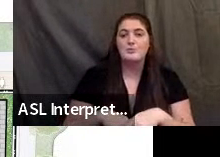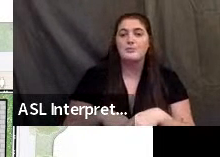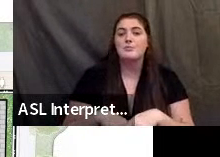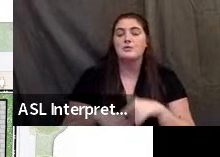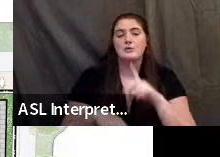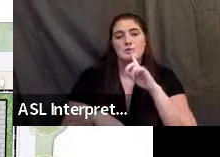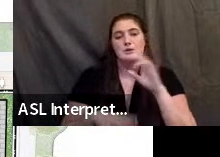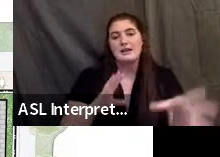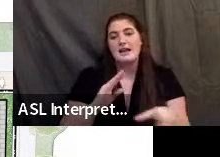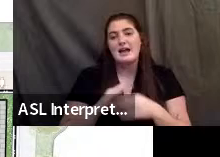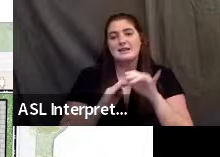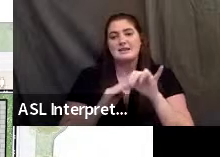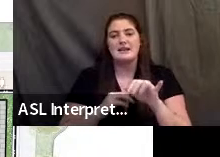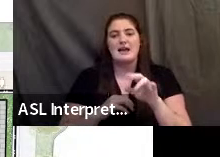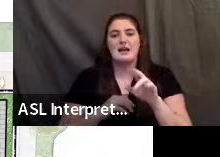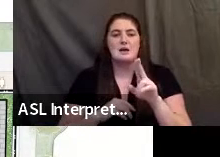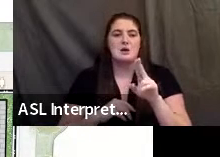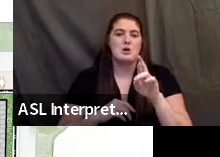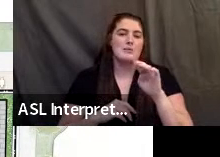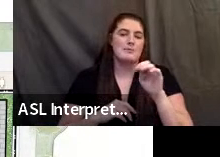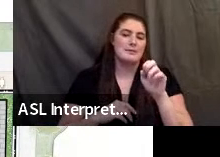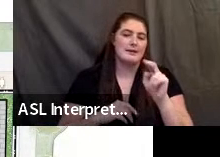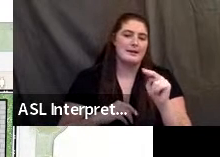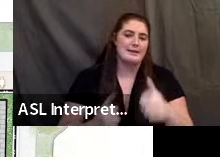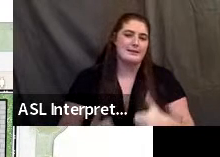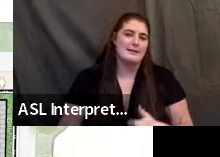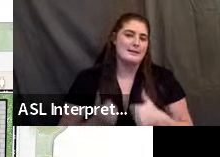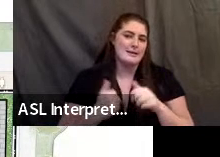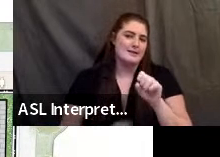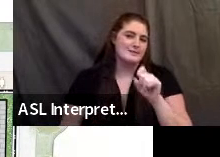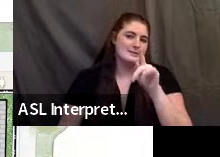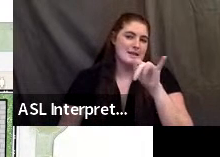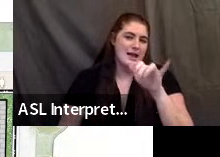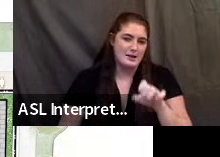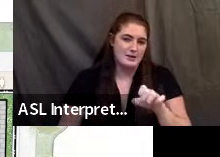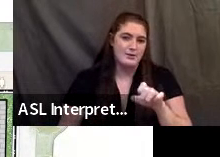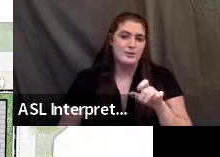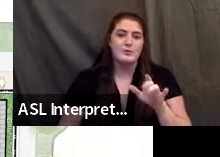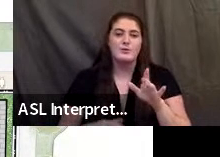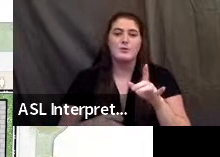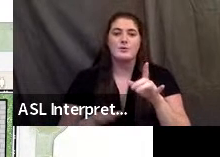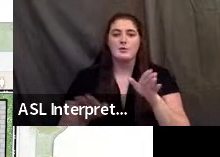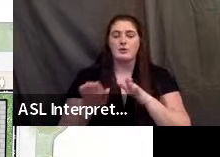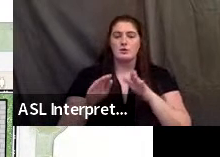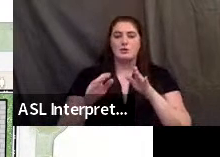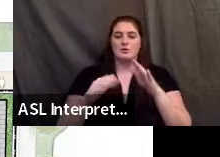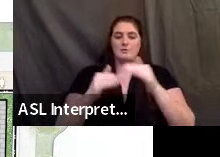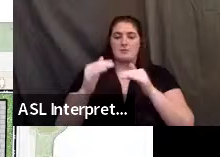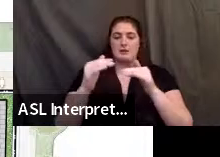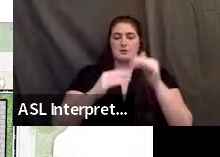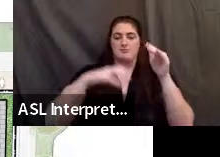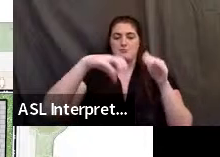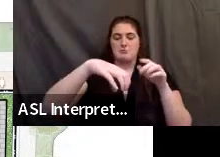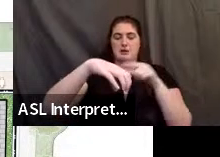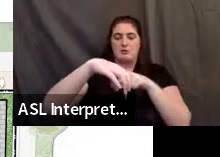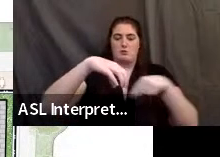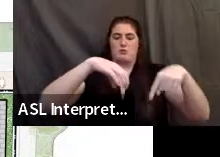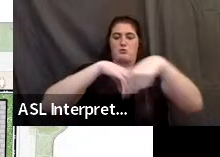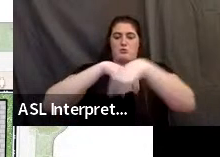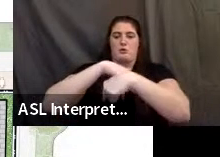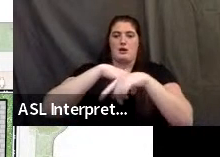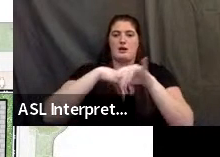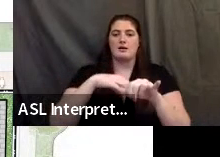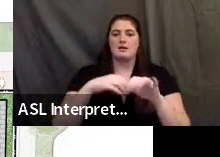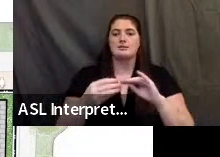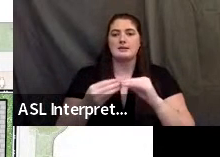the urban lifestyle. Wrapping around the building at the ground level, there's a number of